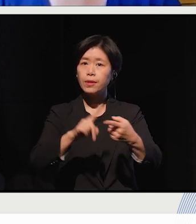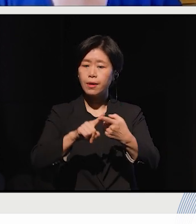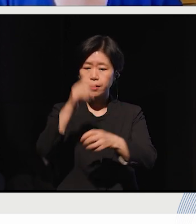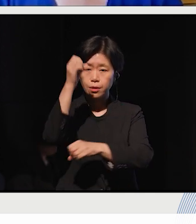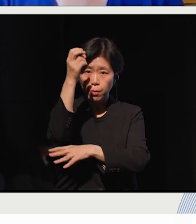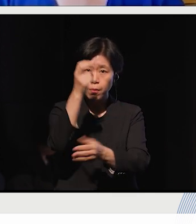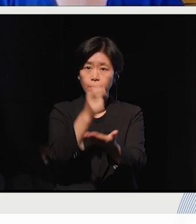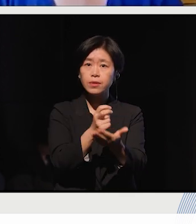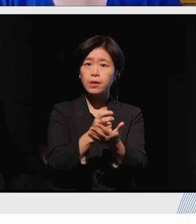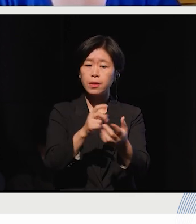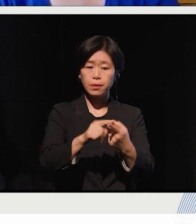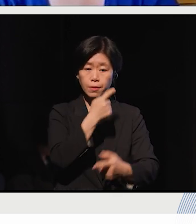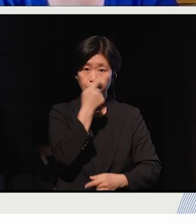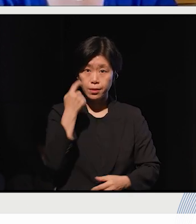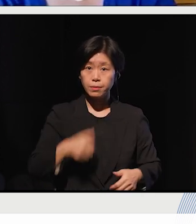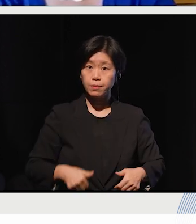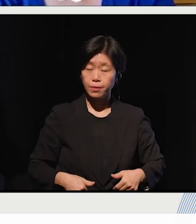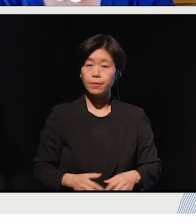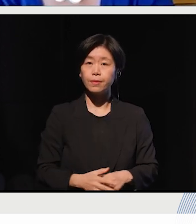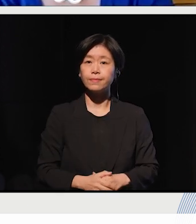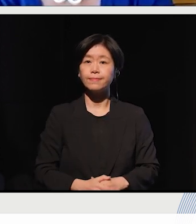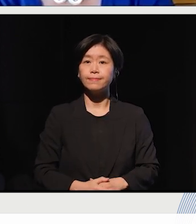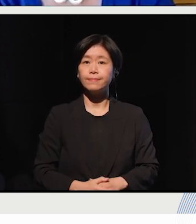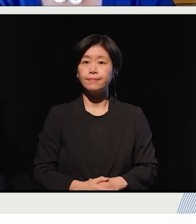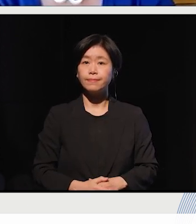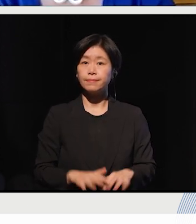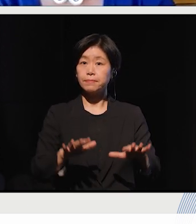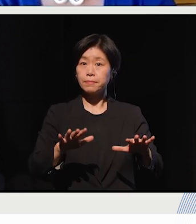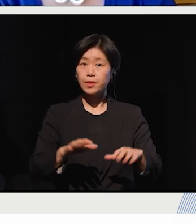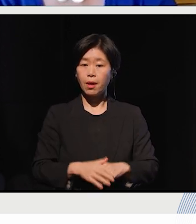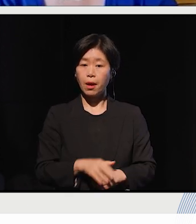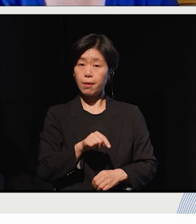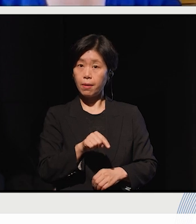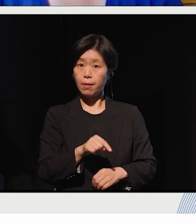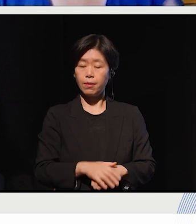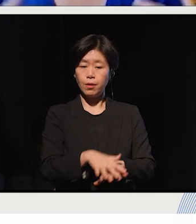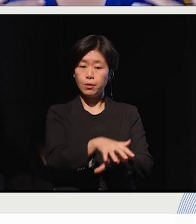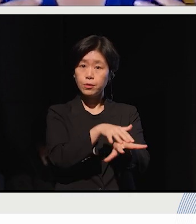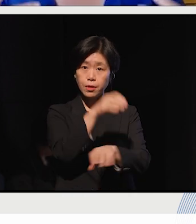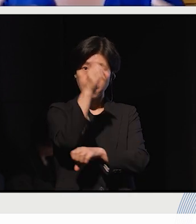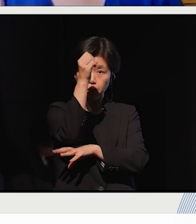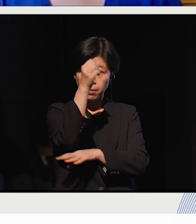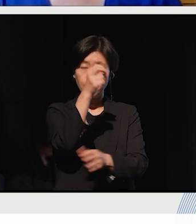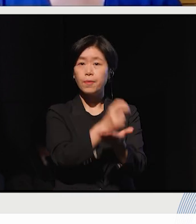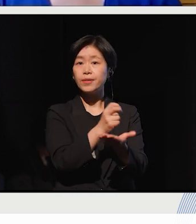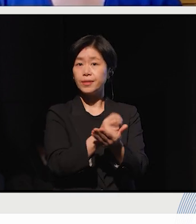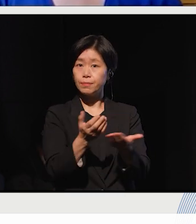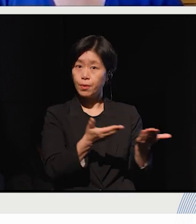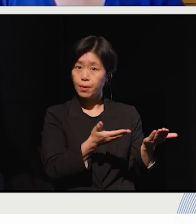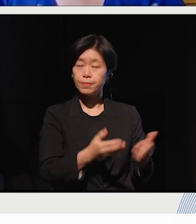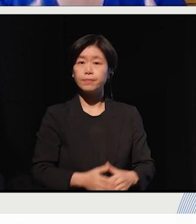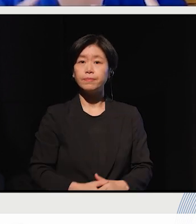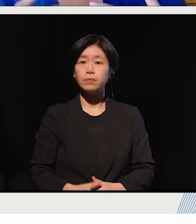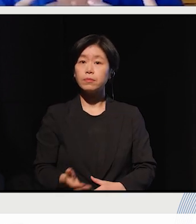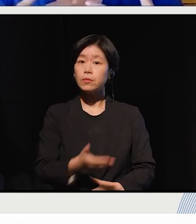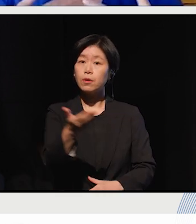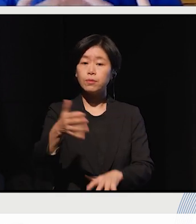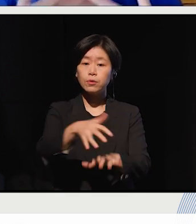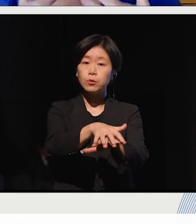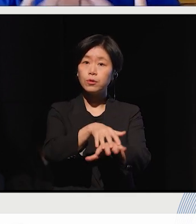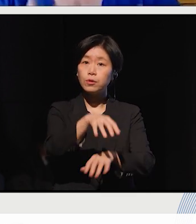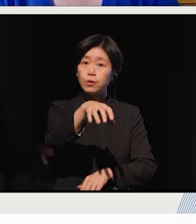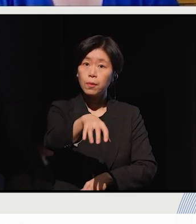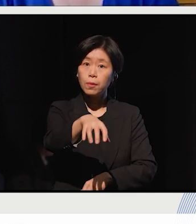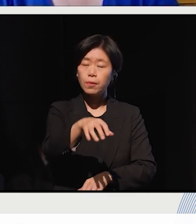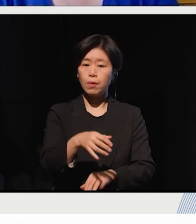accessibility and inclusion. Now, these are the and fundamental principles of your organization. What are your organization's values? These are